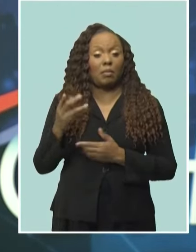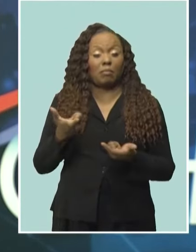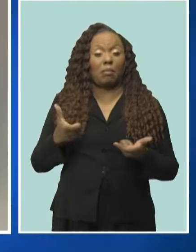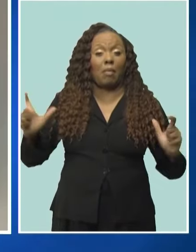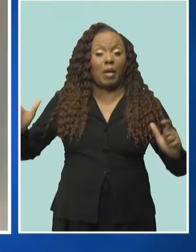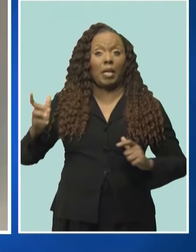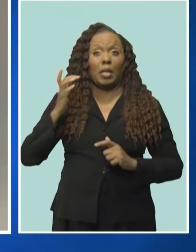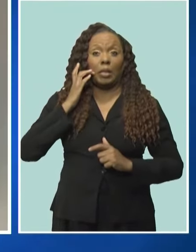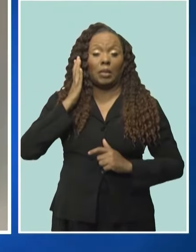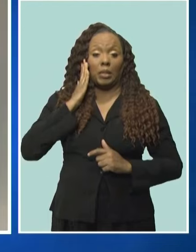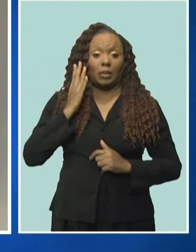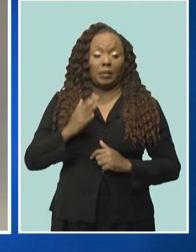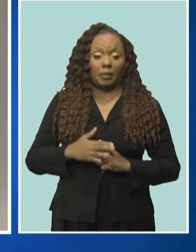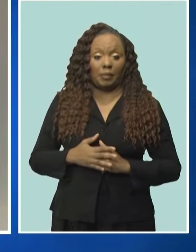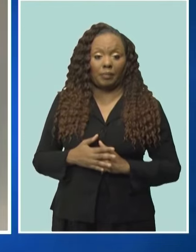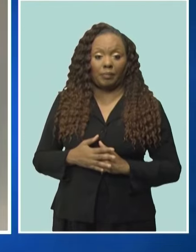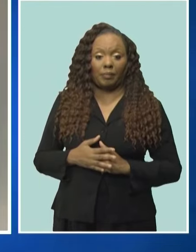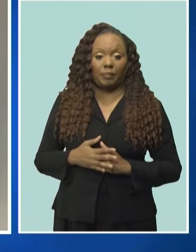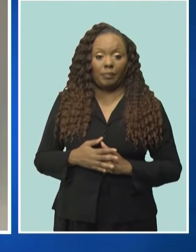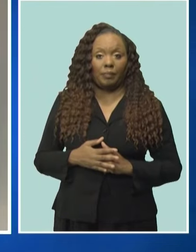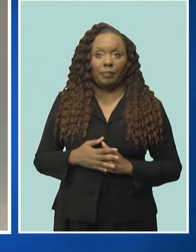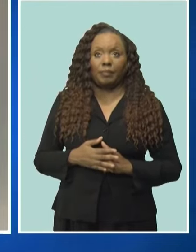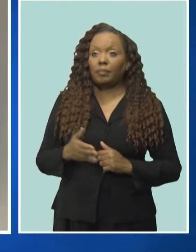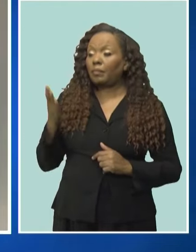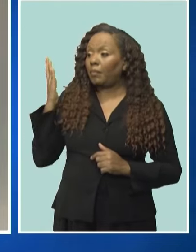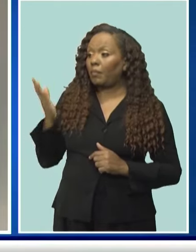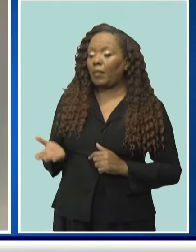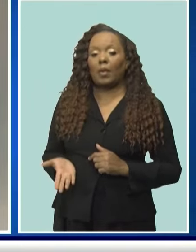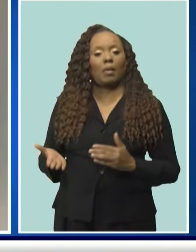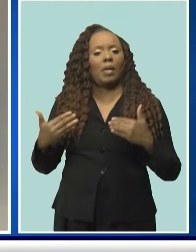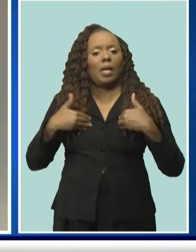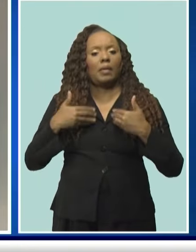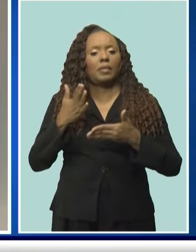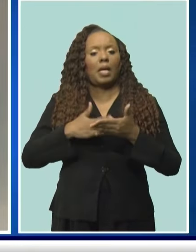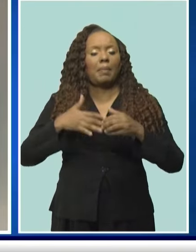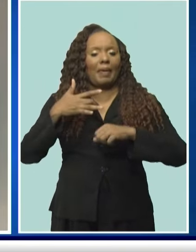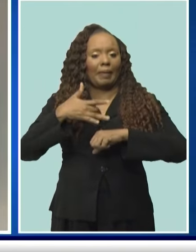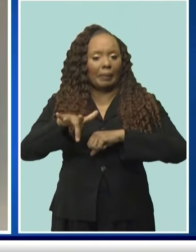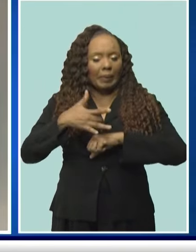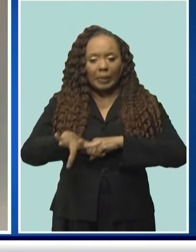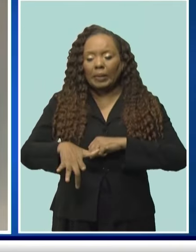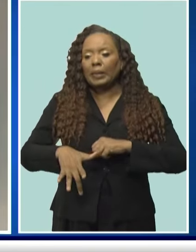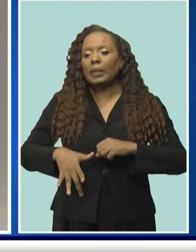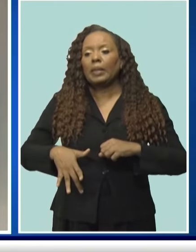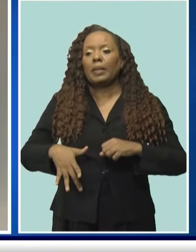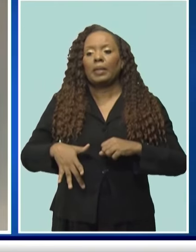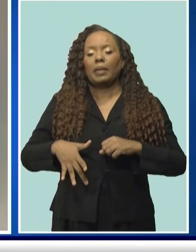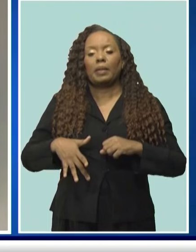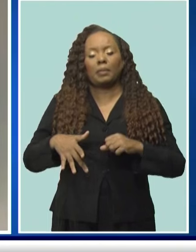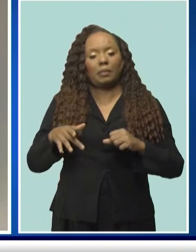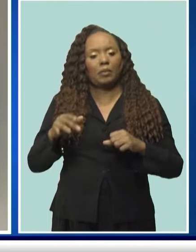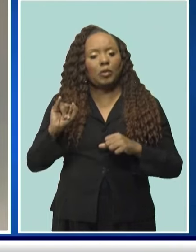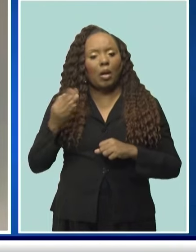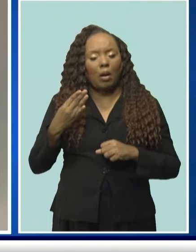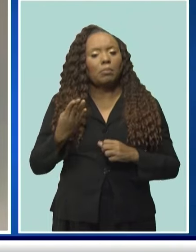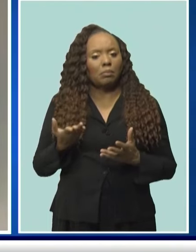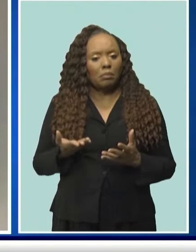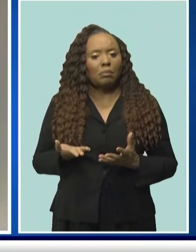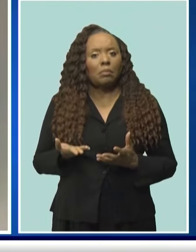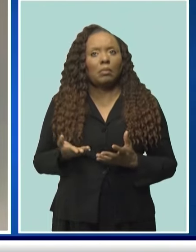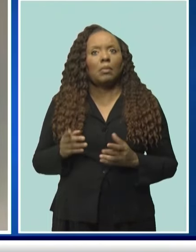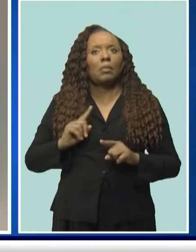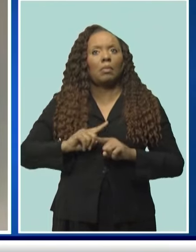We have obviously, a few vacancies now. We're in the quiet period now within UAE, but we build up